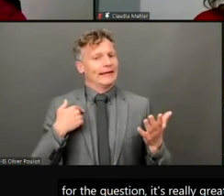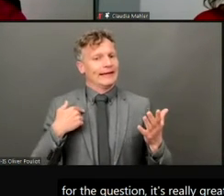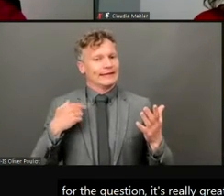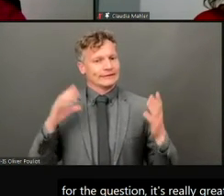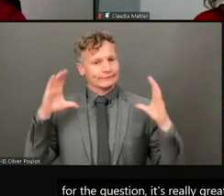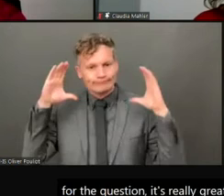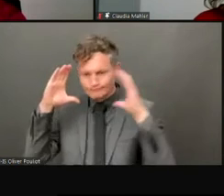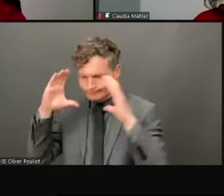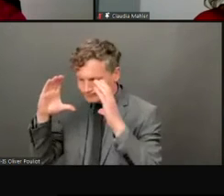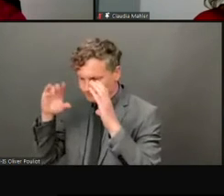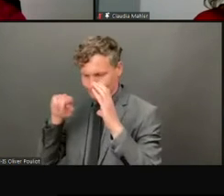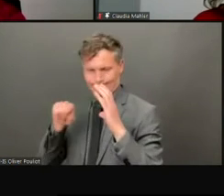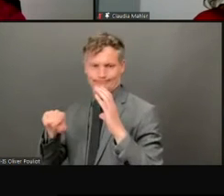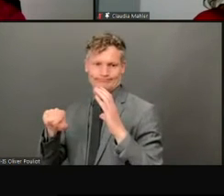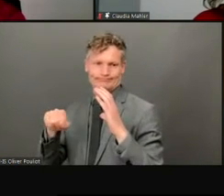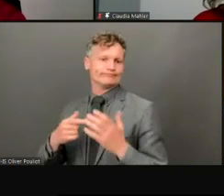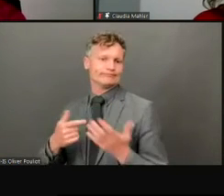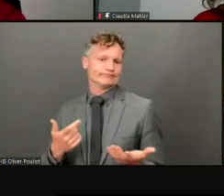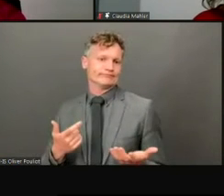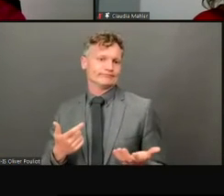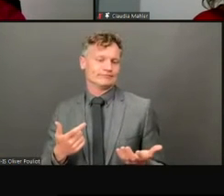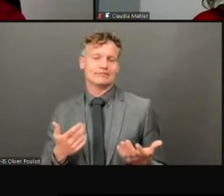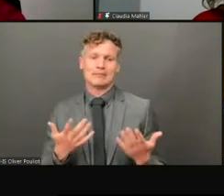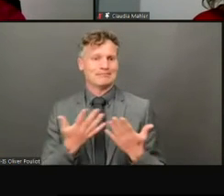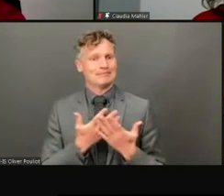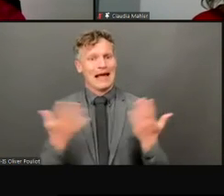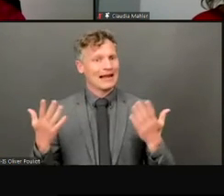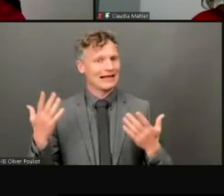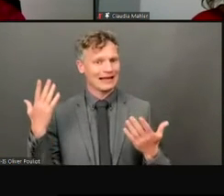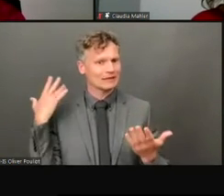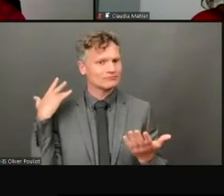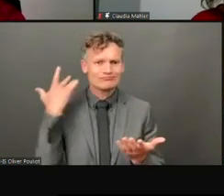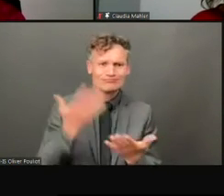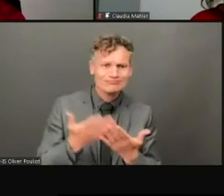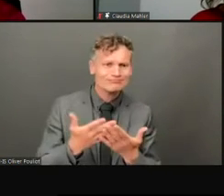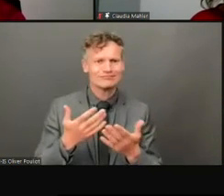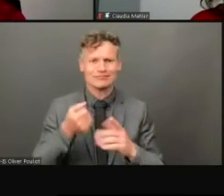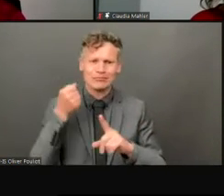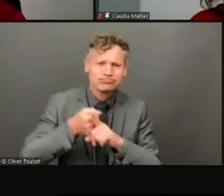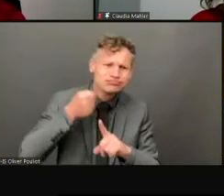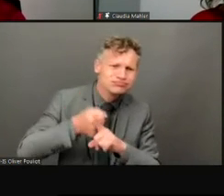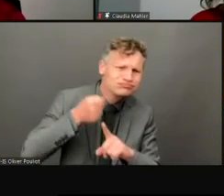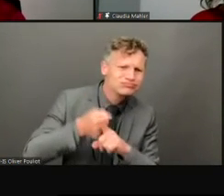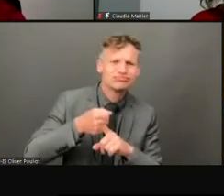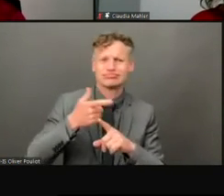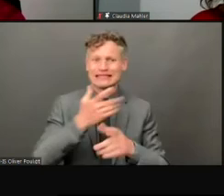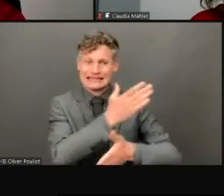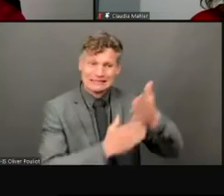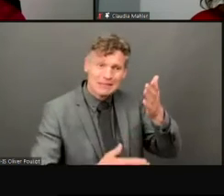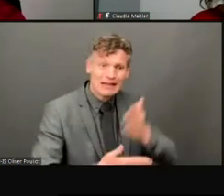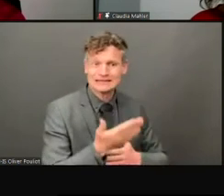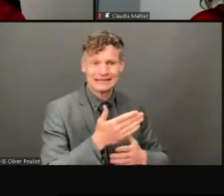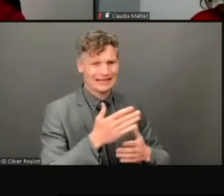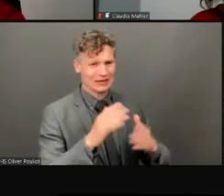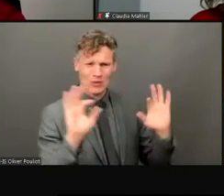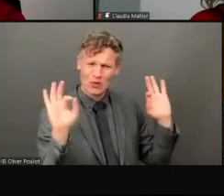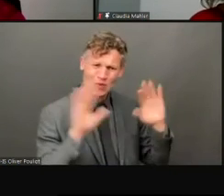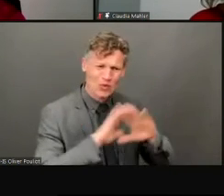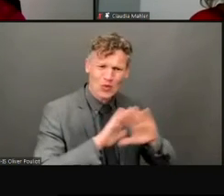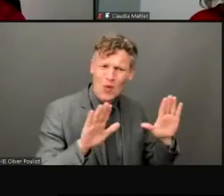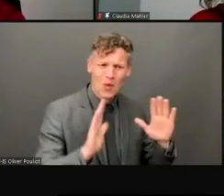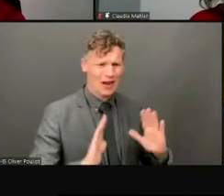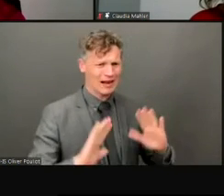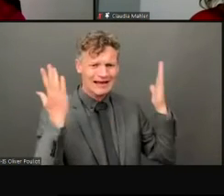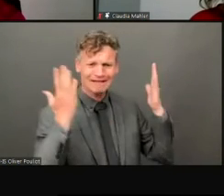of headway on community living deinstitutionalization for people with disabilities, but still